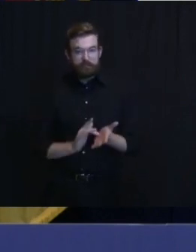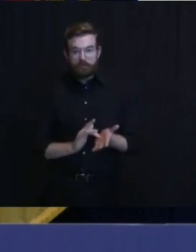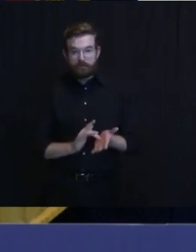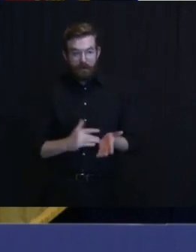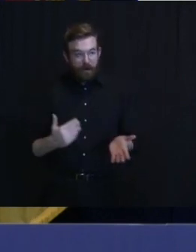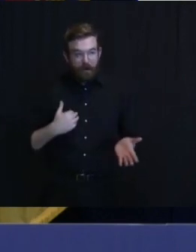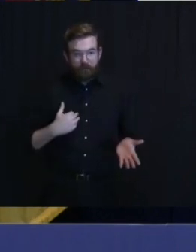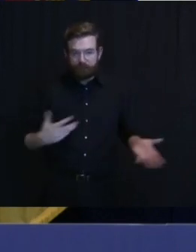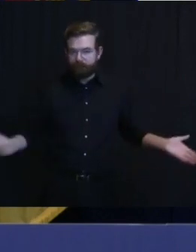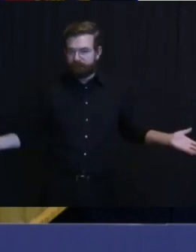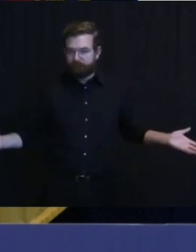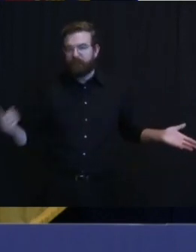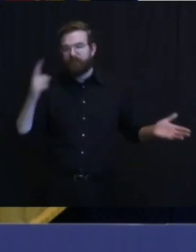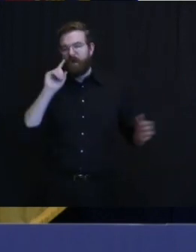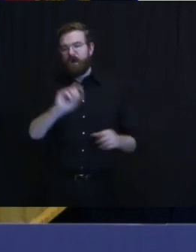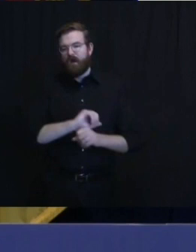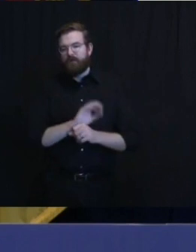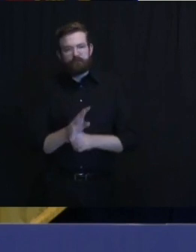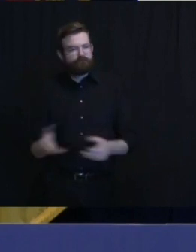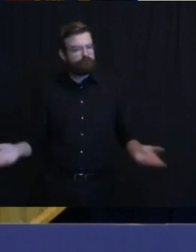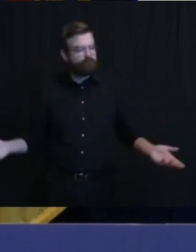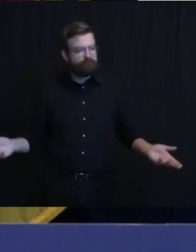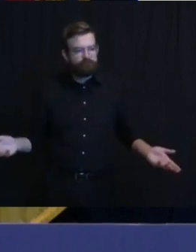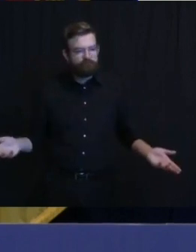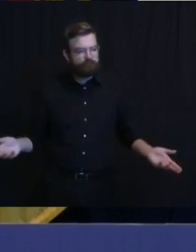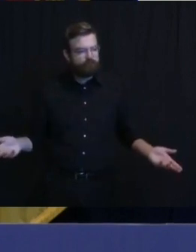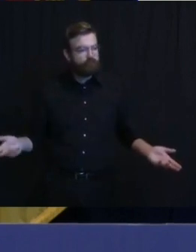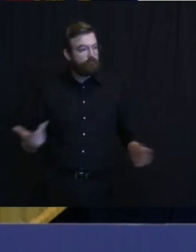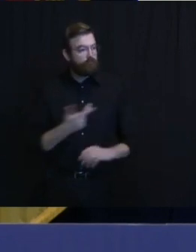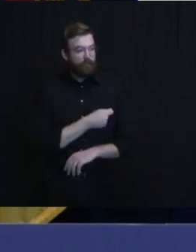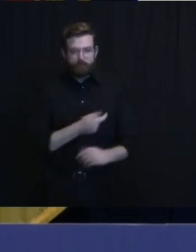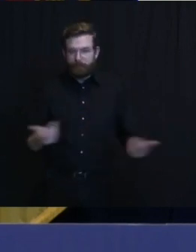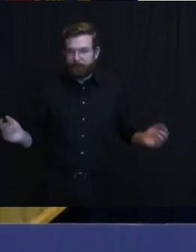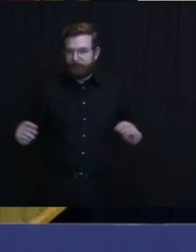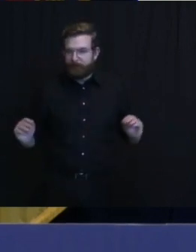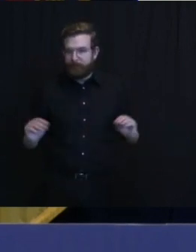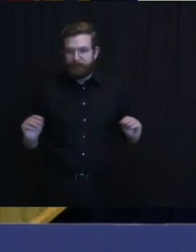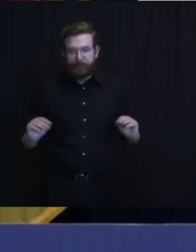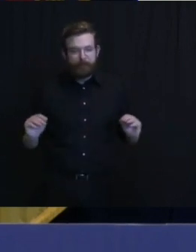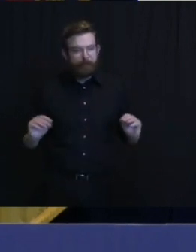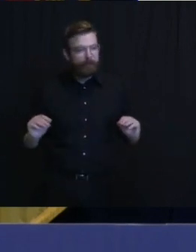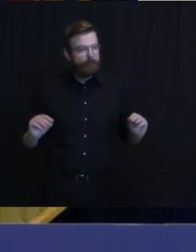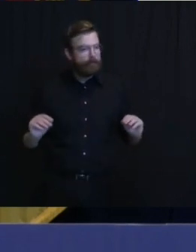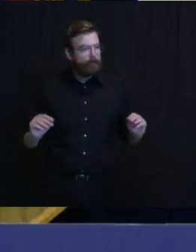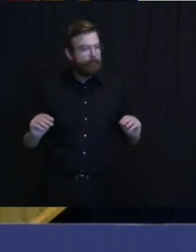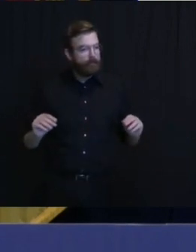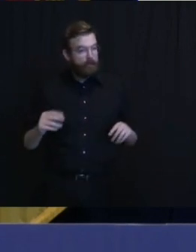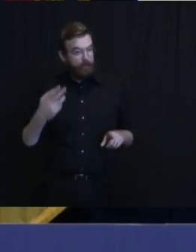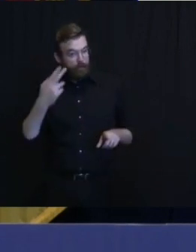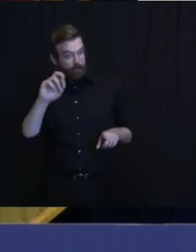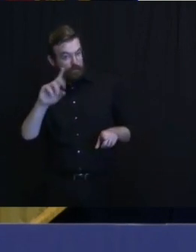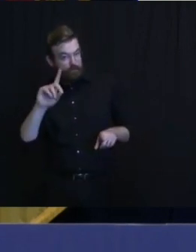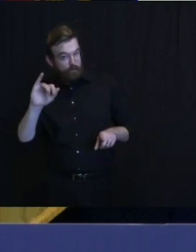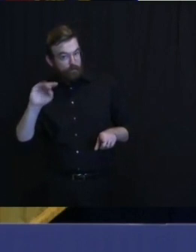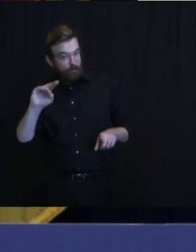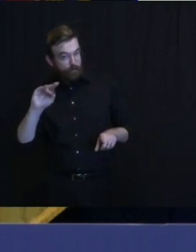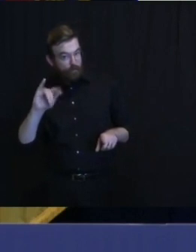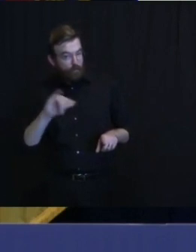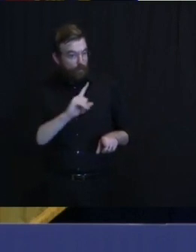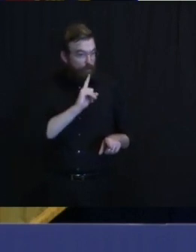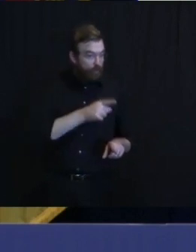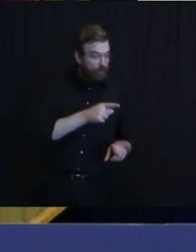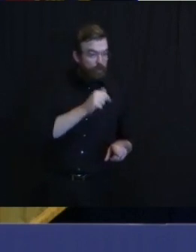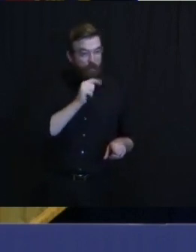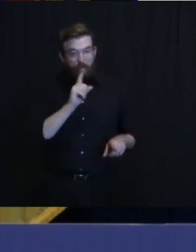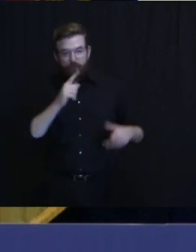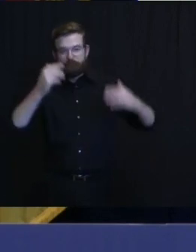immunity. So in the absence of all that, social distance, face coverings, wash your hands with soap and water. If you don't feel well, stay back, get tested. I mean, that's